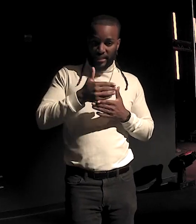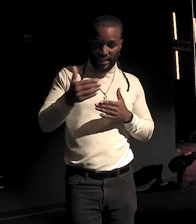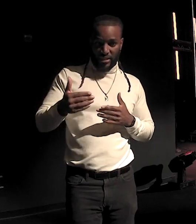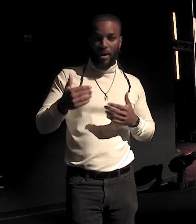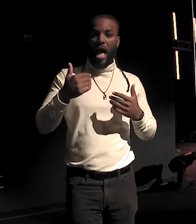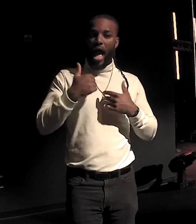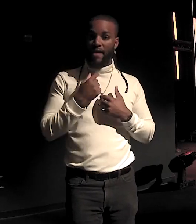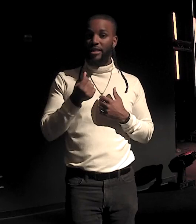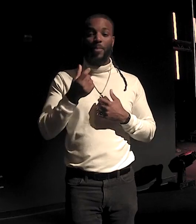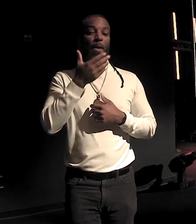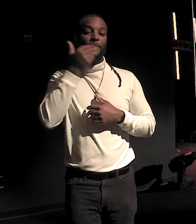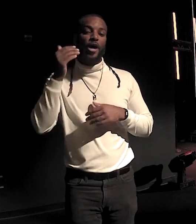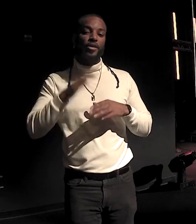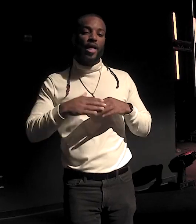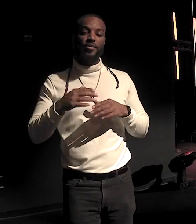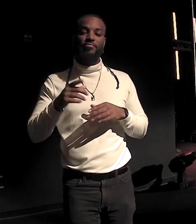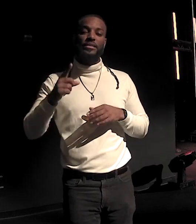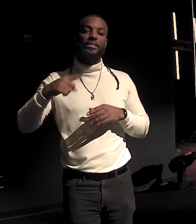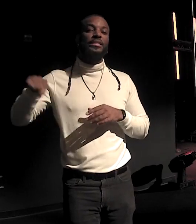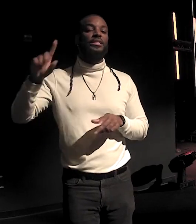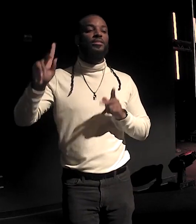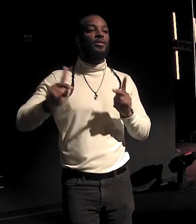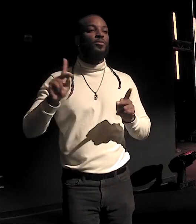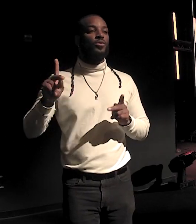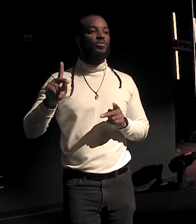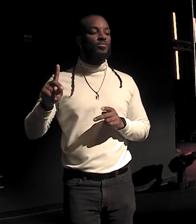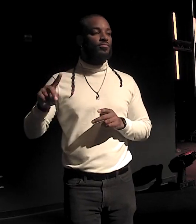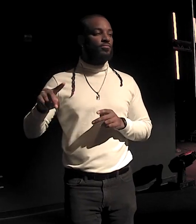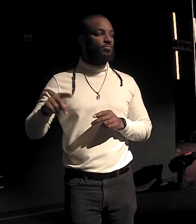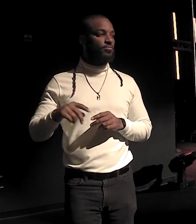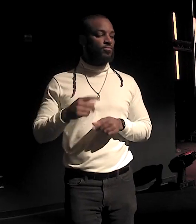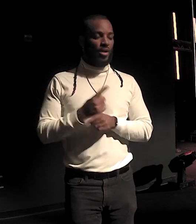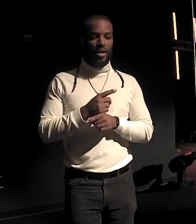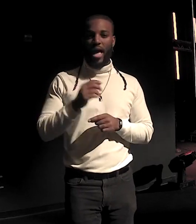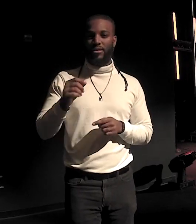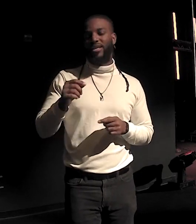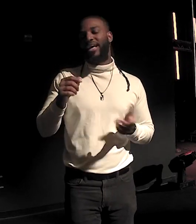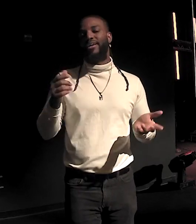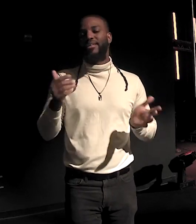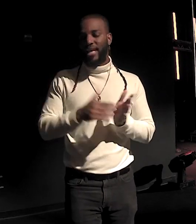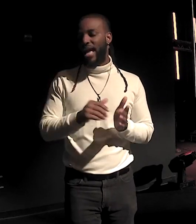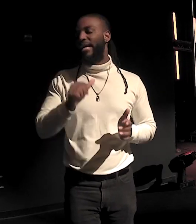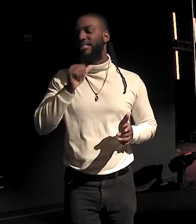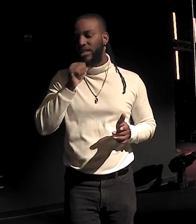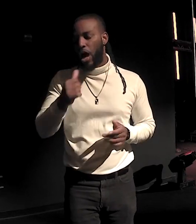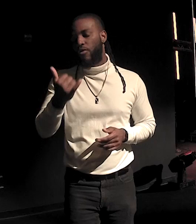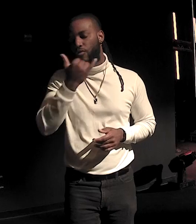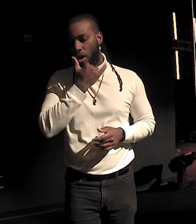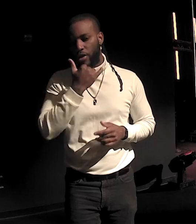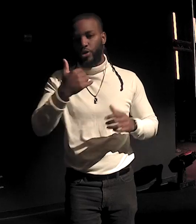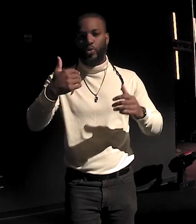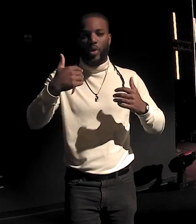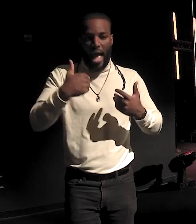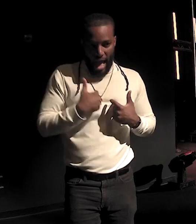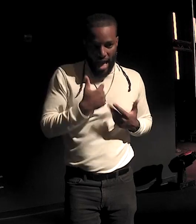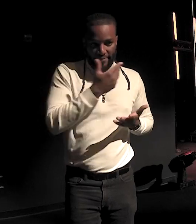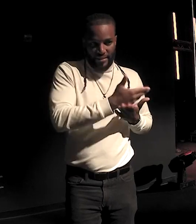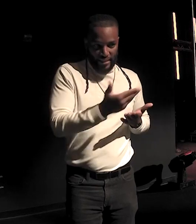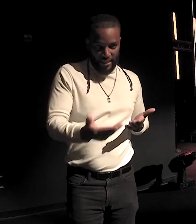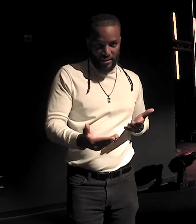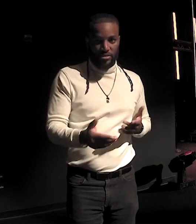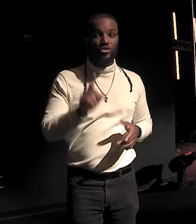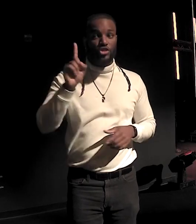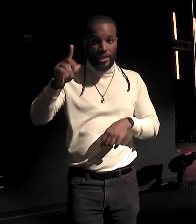about having a little better than the people around us. And it's not wrong to have things. Just be